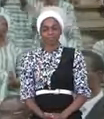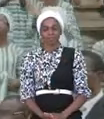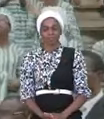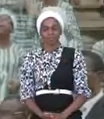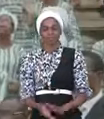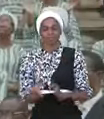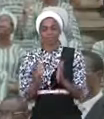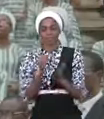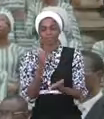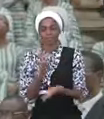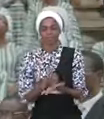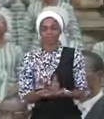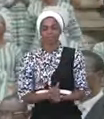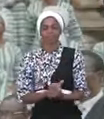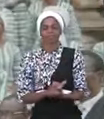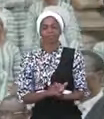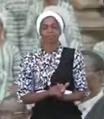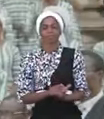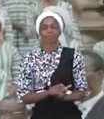Amen.